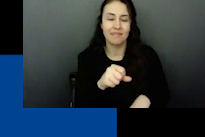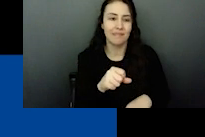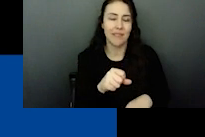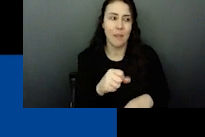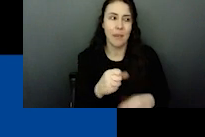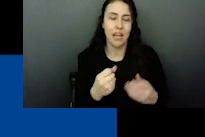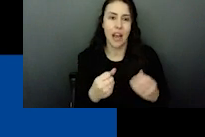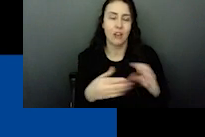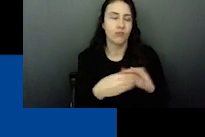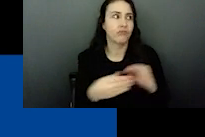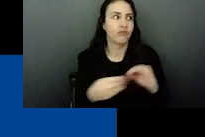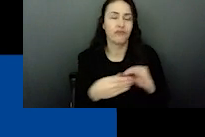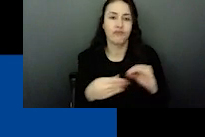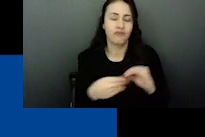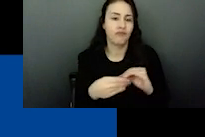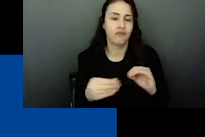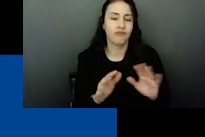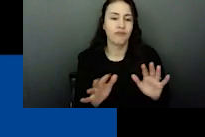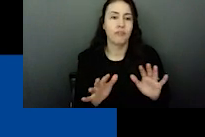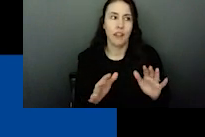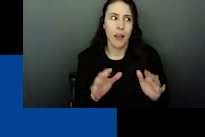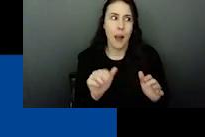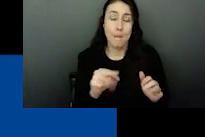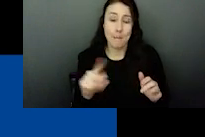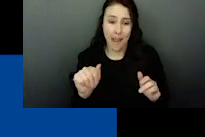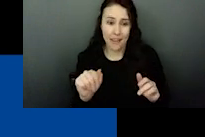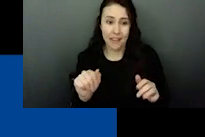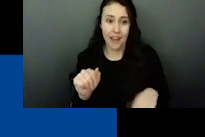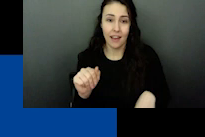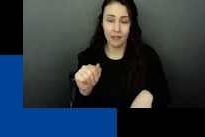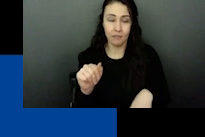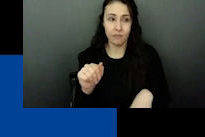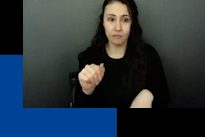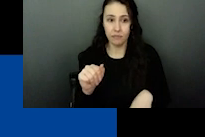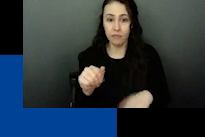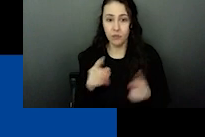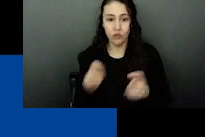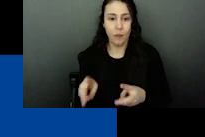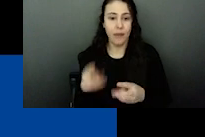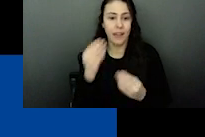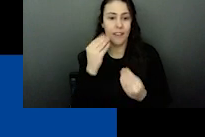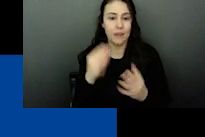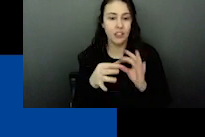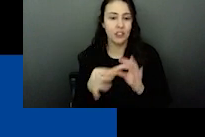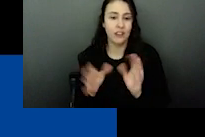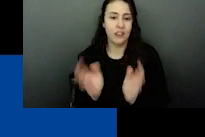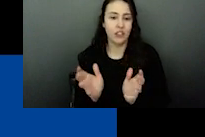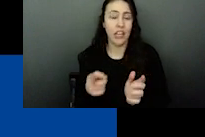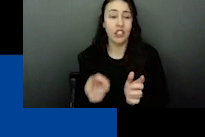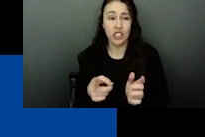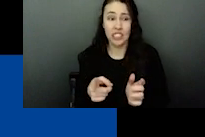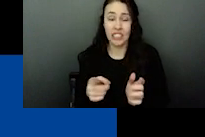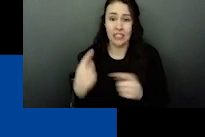Senate's Open Educational Resources Initiative efforts. And Amanda's putting some information in the chat. She's been a very